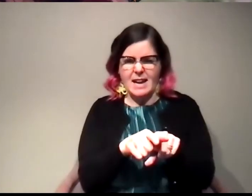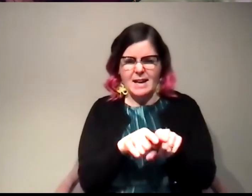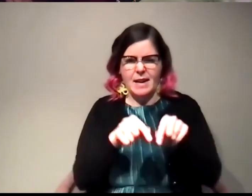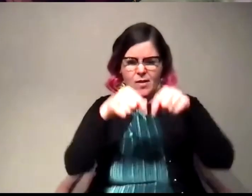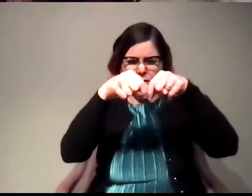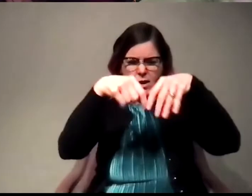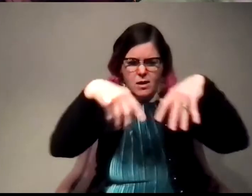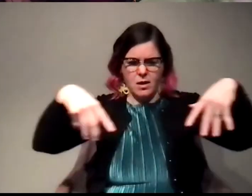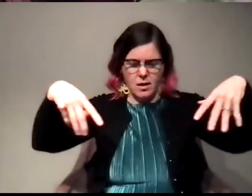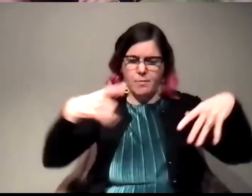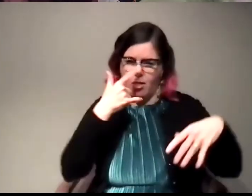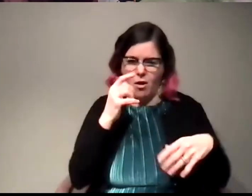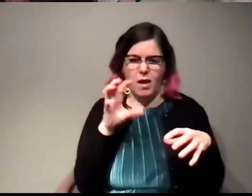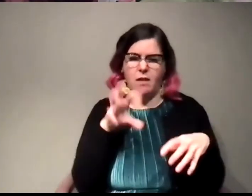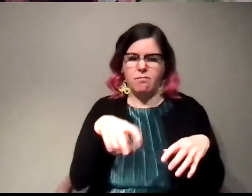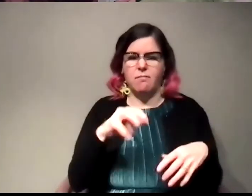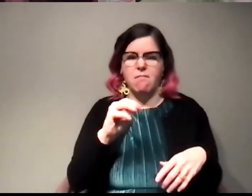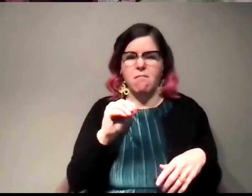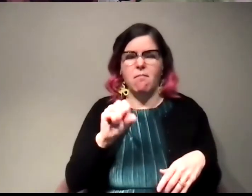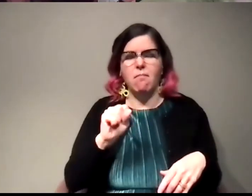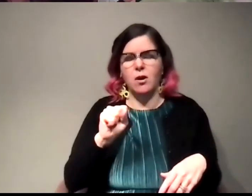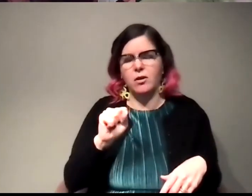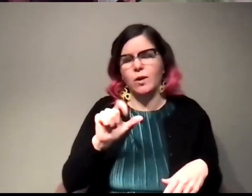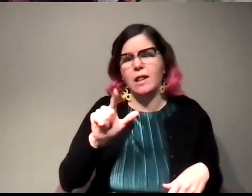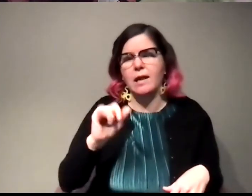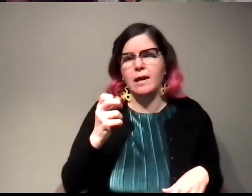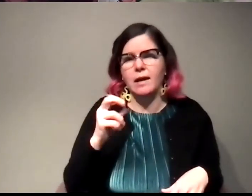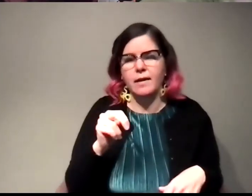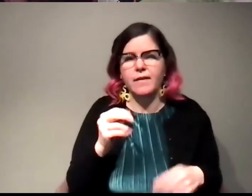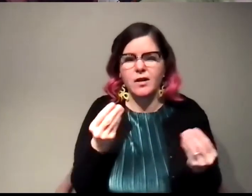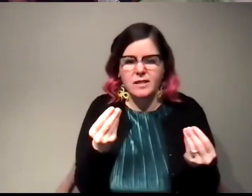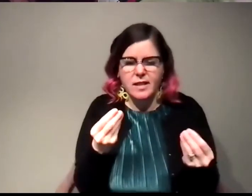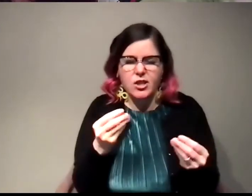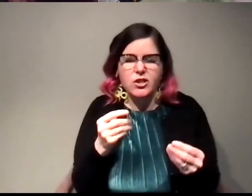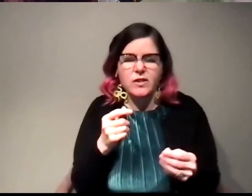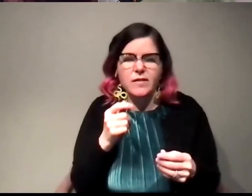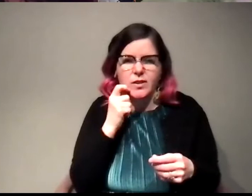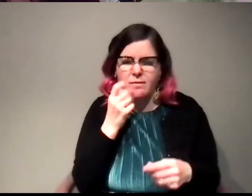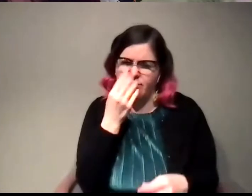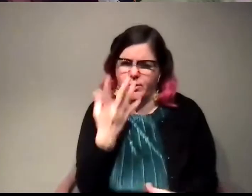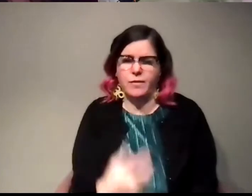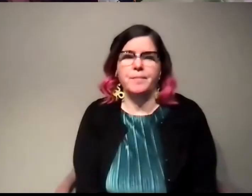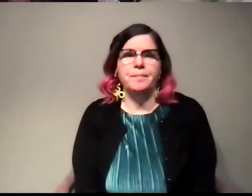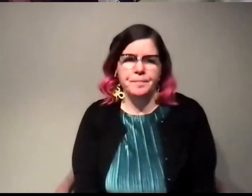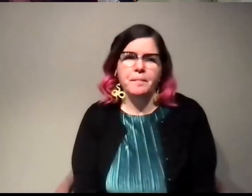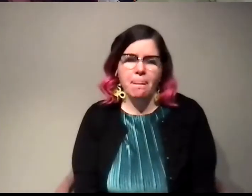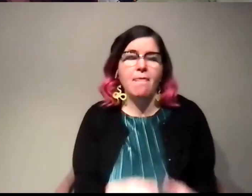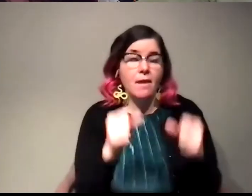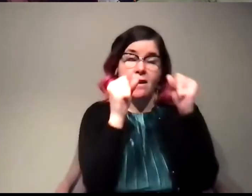just look like a clump of moss and lichen, but they're really fascinating. And the textured skin, like Sarah was mentioning, is really, really beautiful. Amazing.